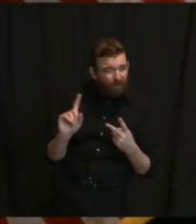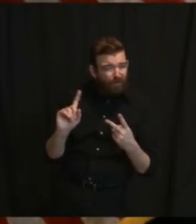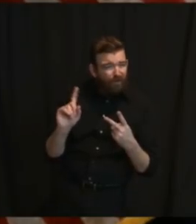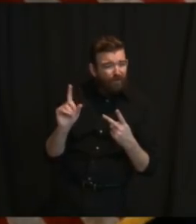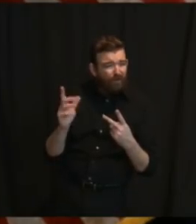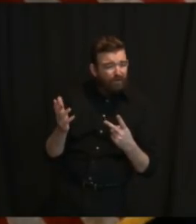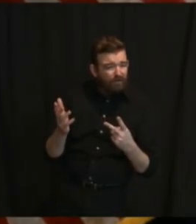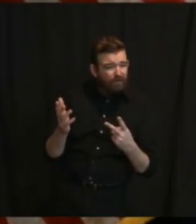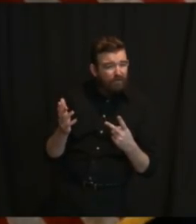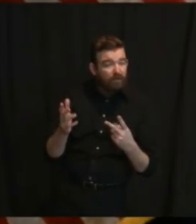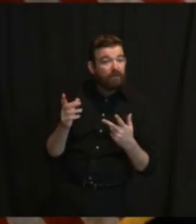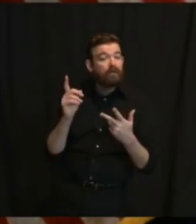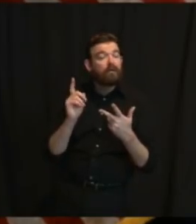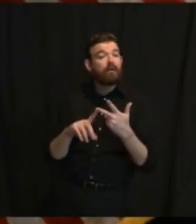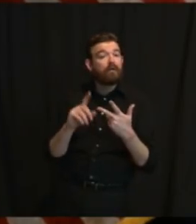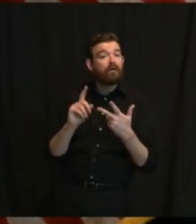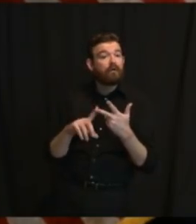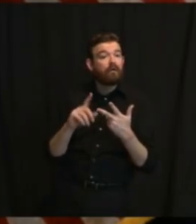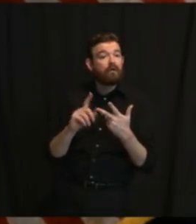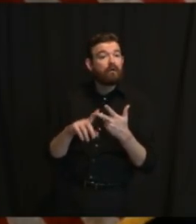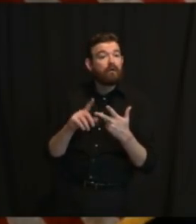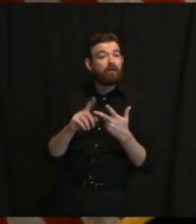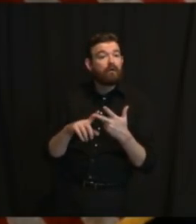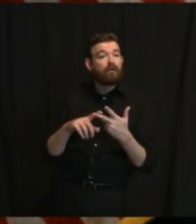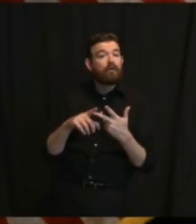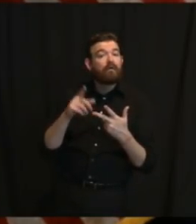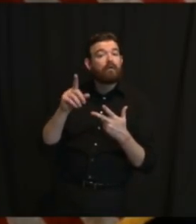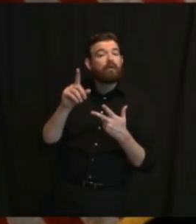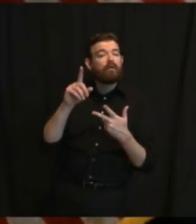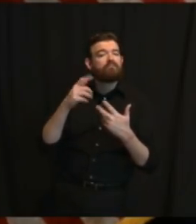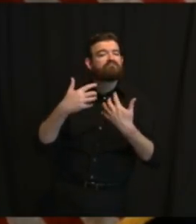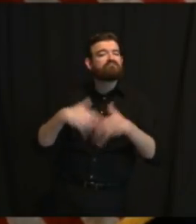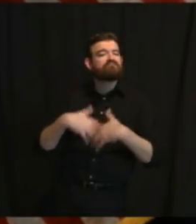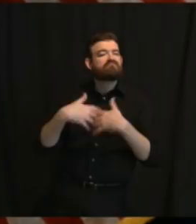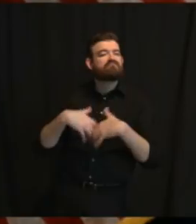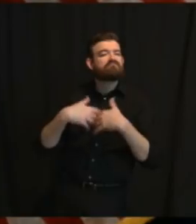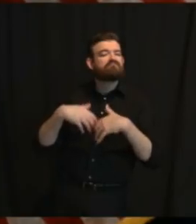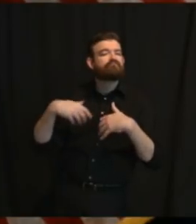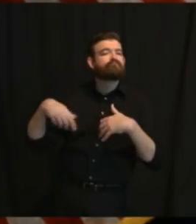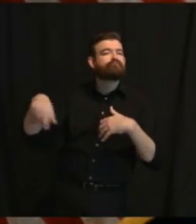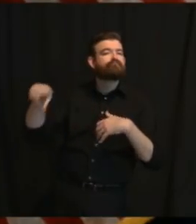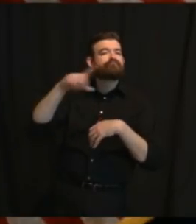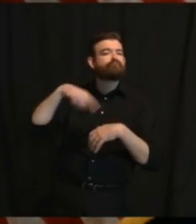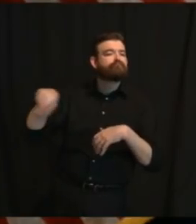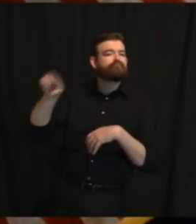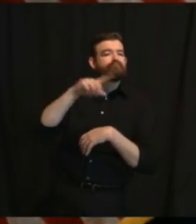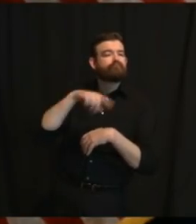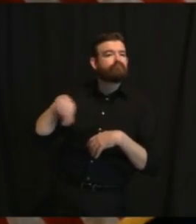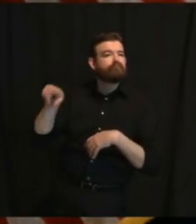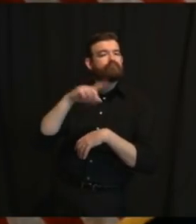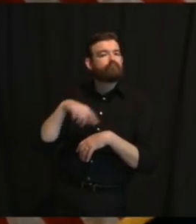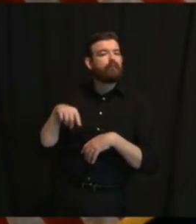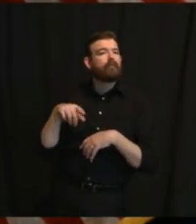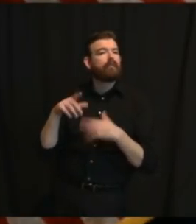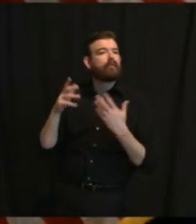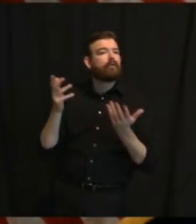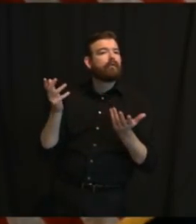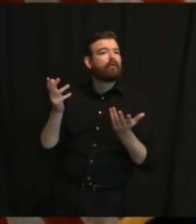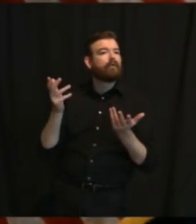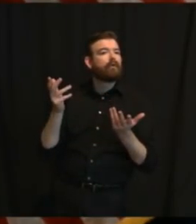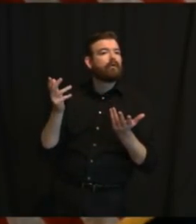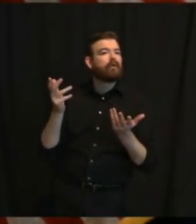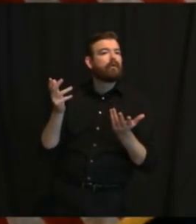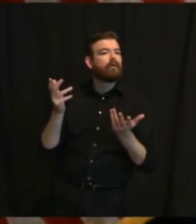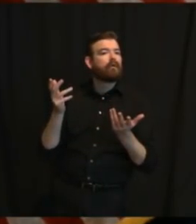operate warehouses. Does that mean any retailer can do so because a company like Rent the Runway is selling gowns and makeup and their employees